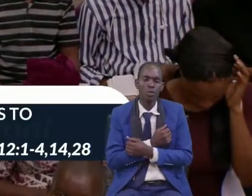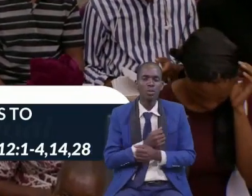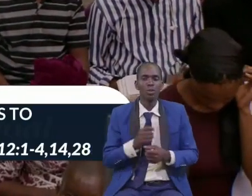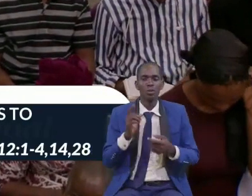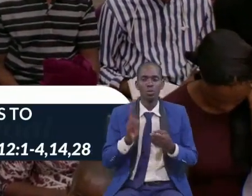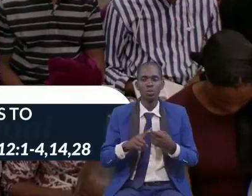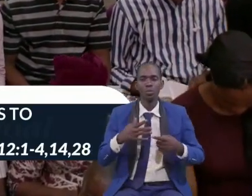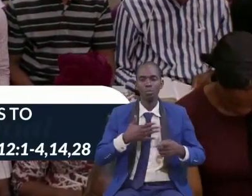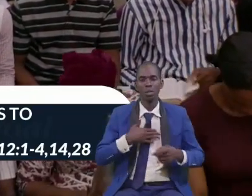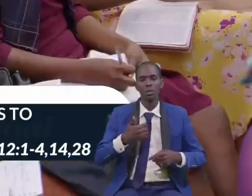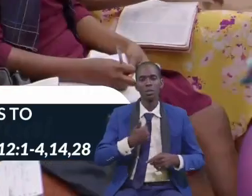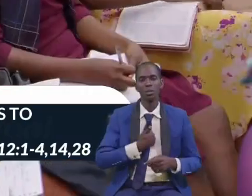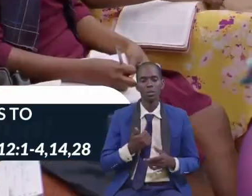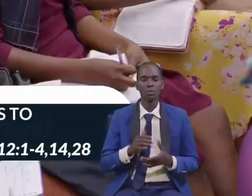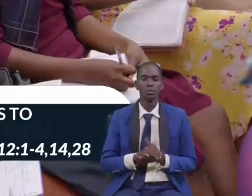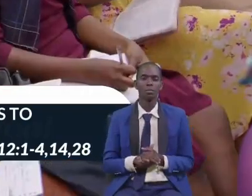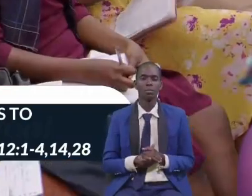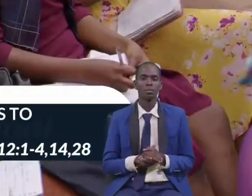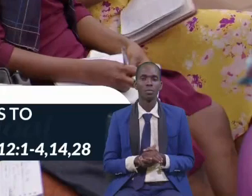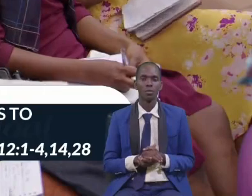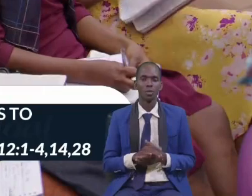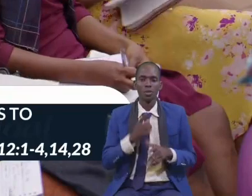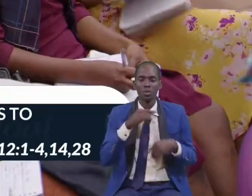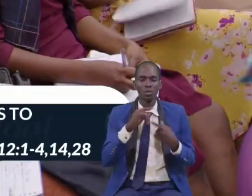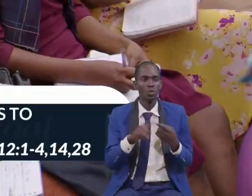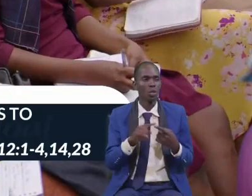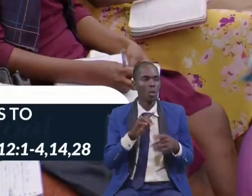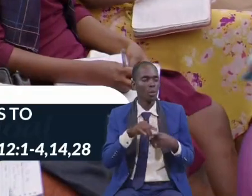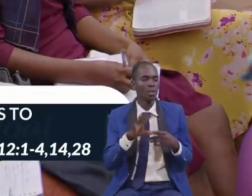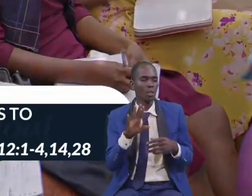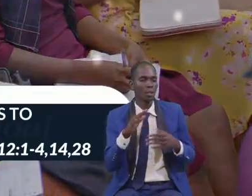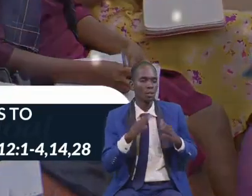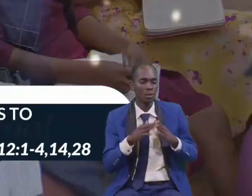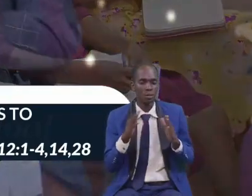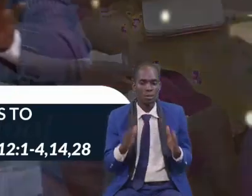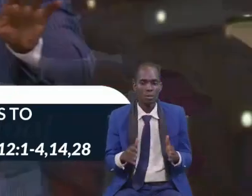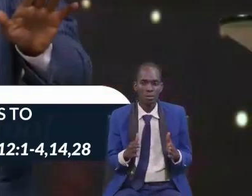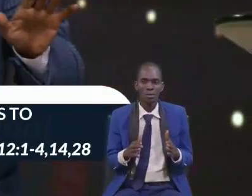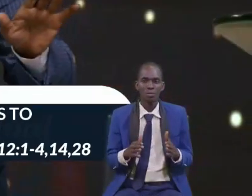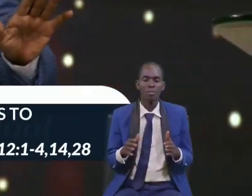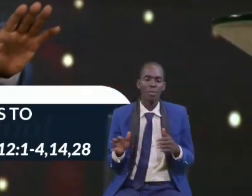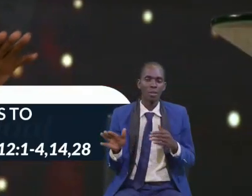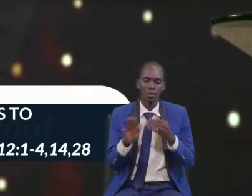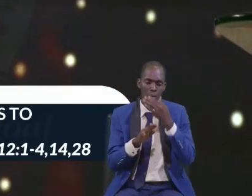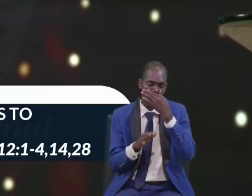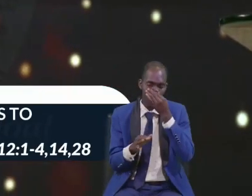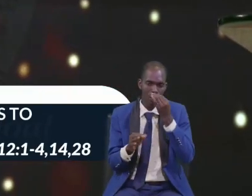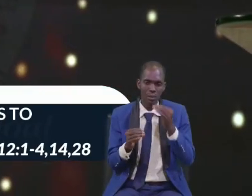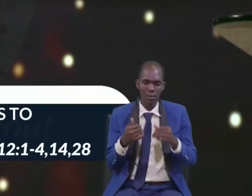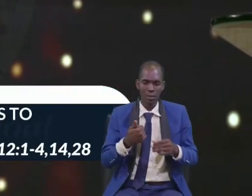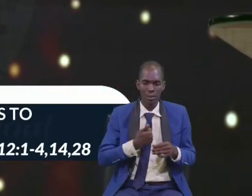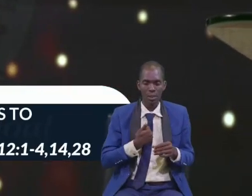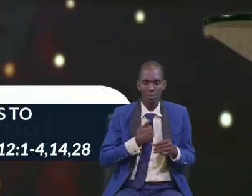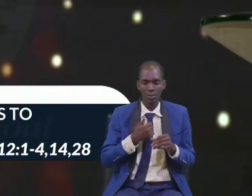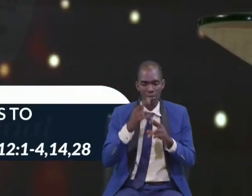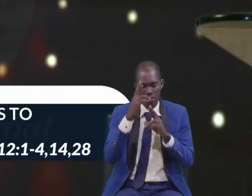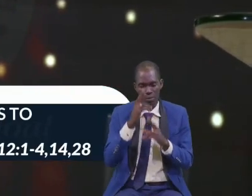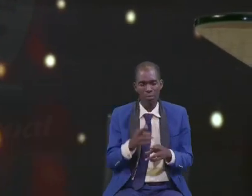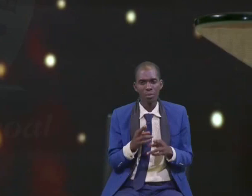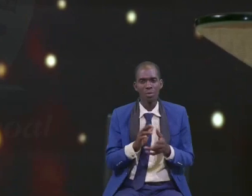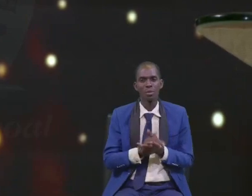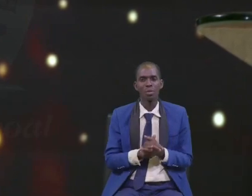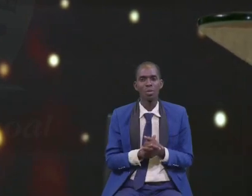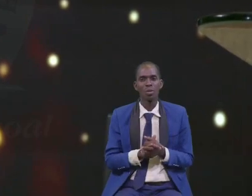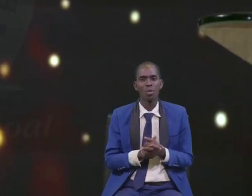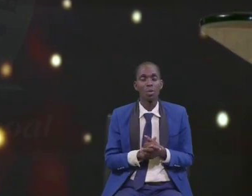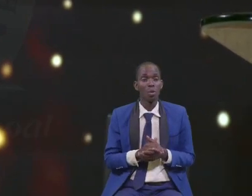lives, their self-esteem, their self-respect. Oh, they say,